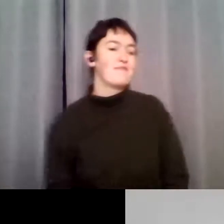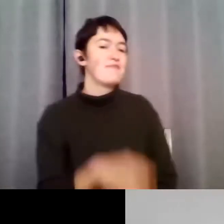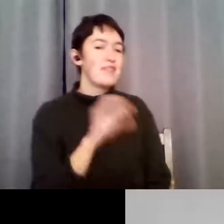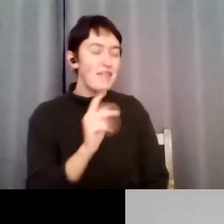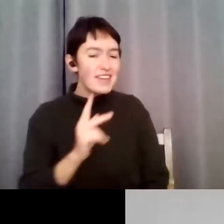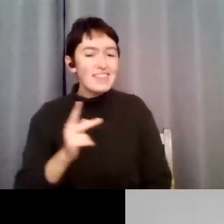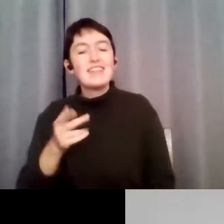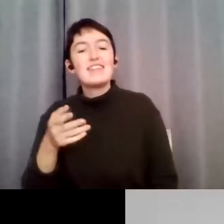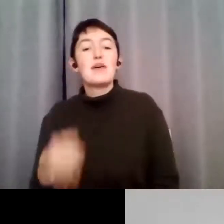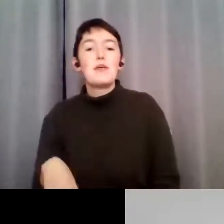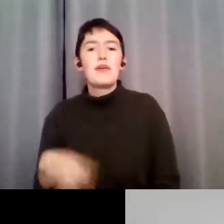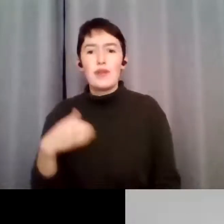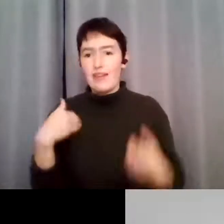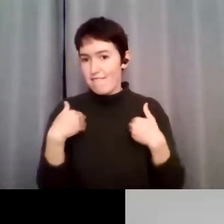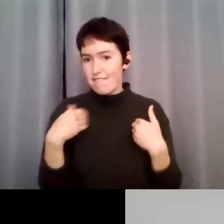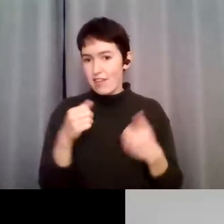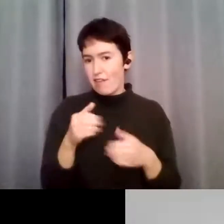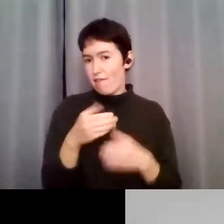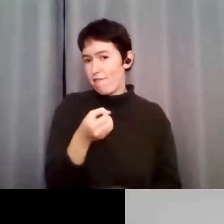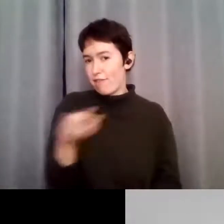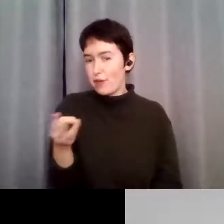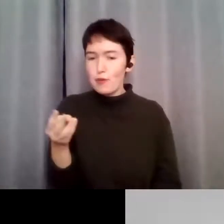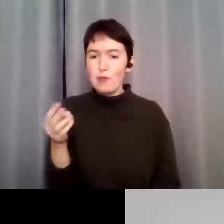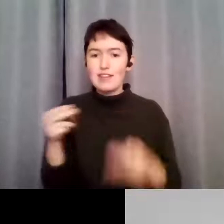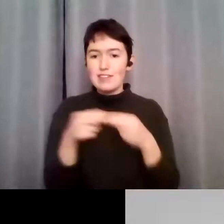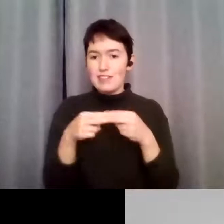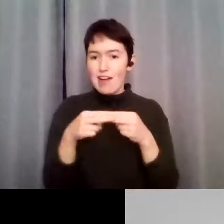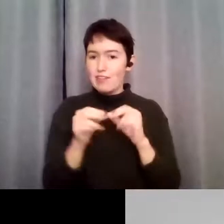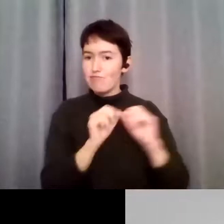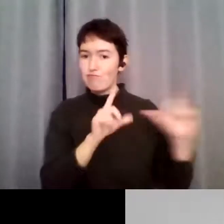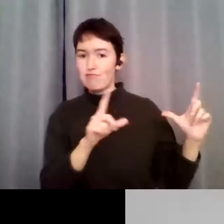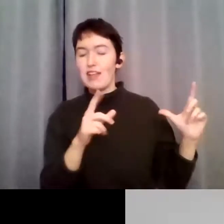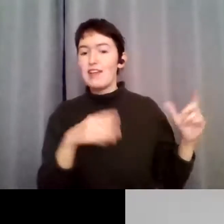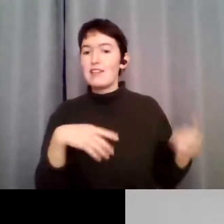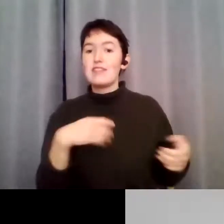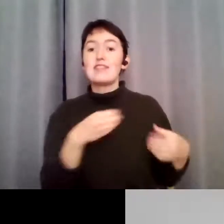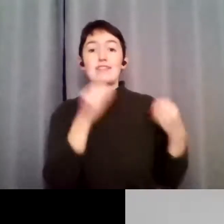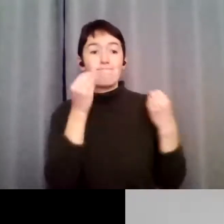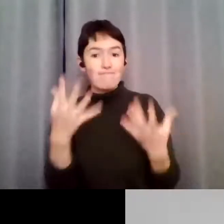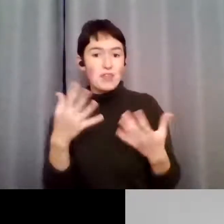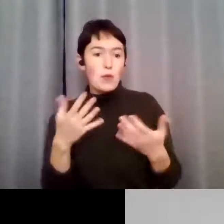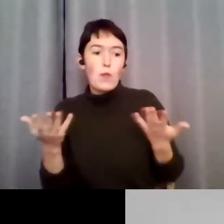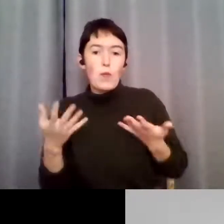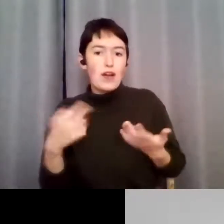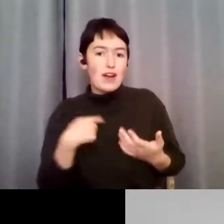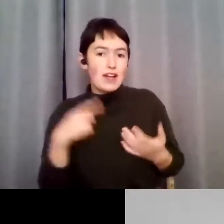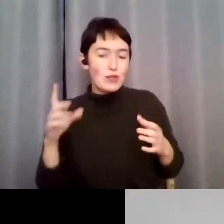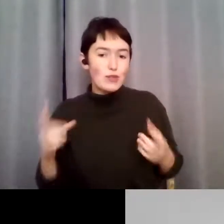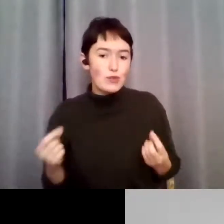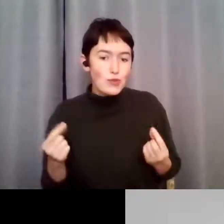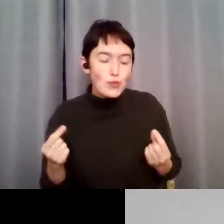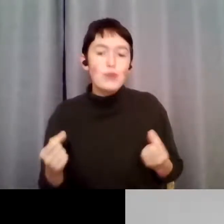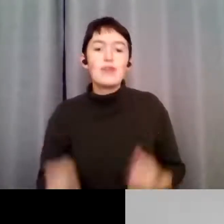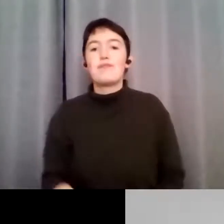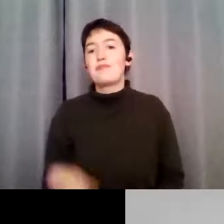have just a few slides to tell you all a little bit about what I do. And then hopefully we'll have lots and lots of time for